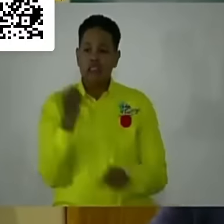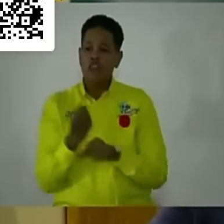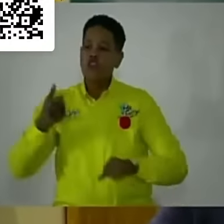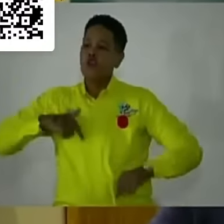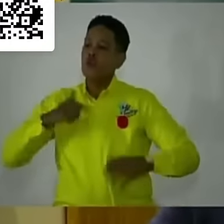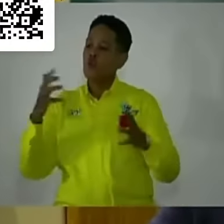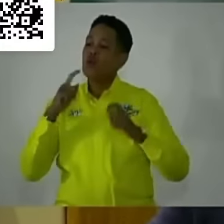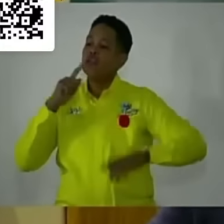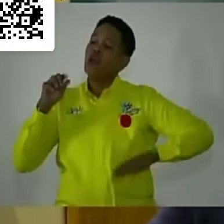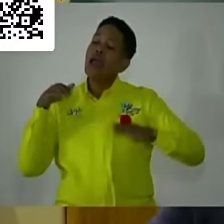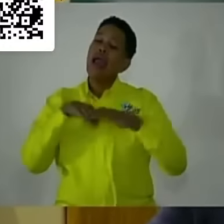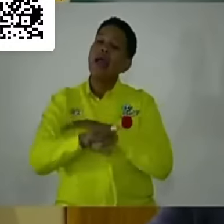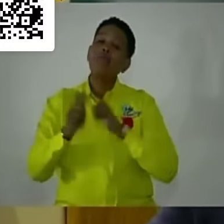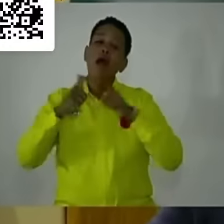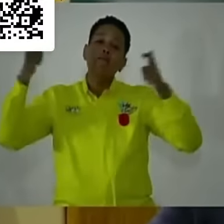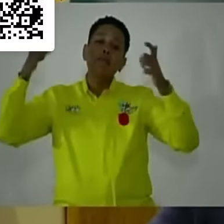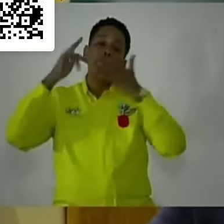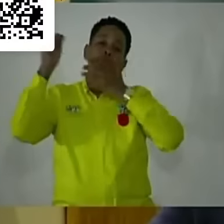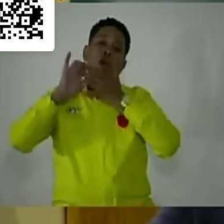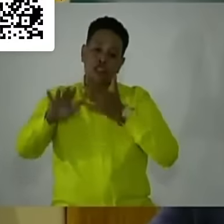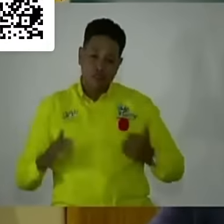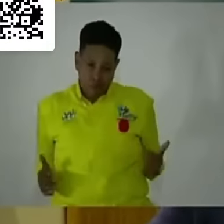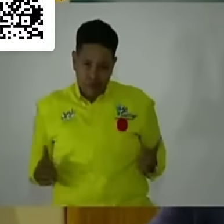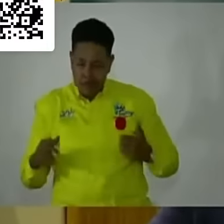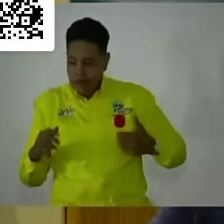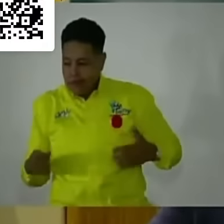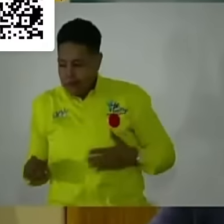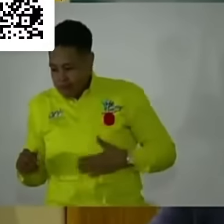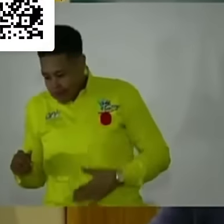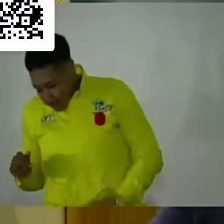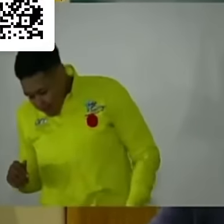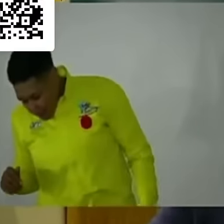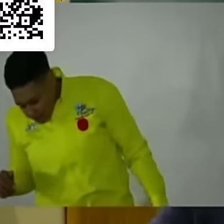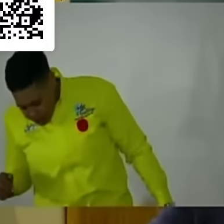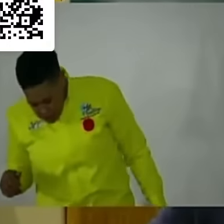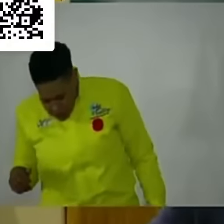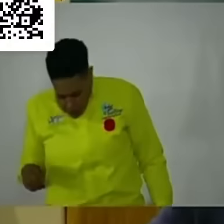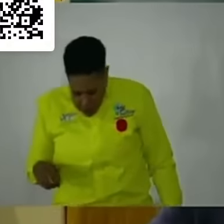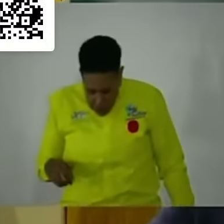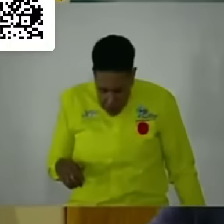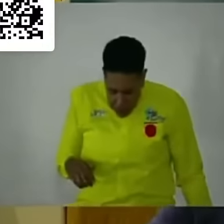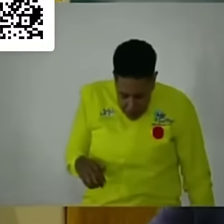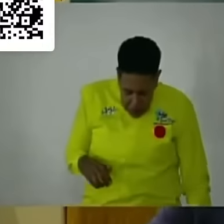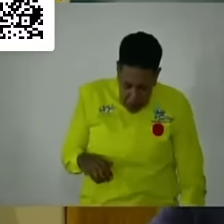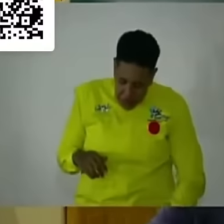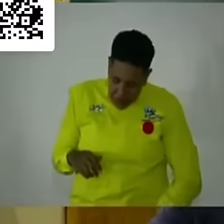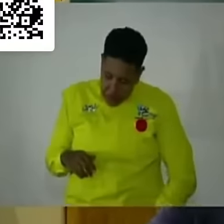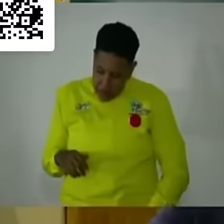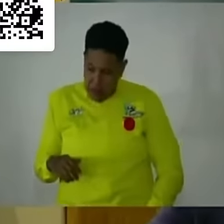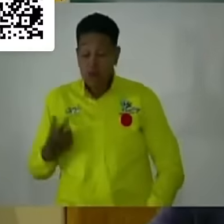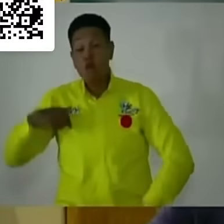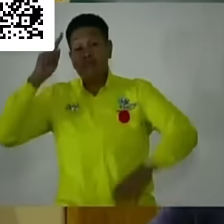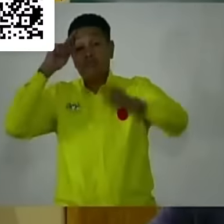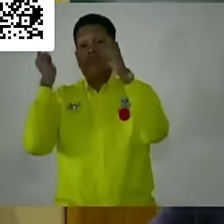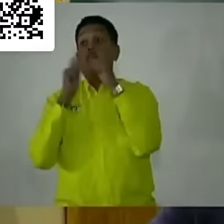to embark on bigger projects. We have set a target that none of